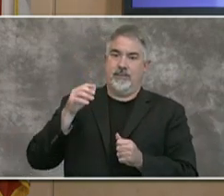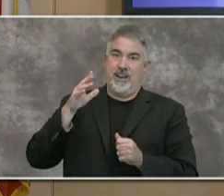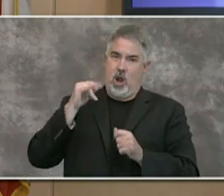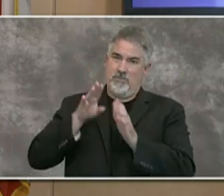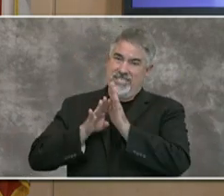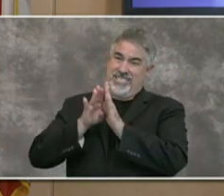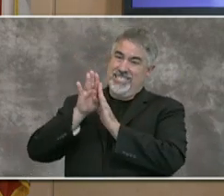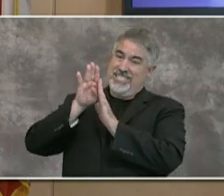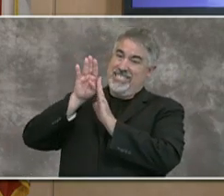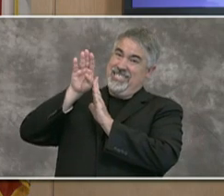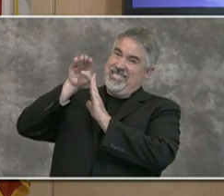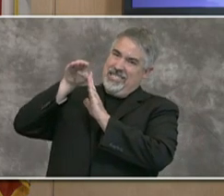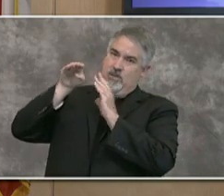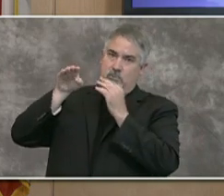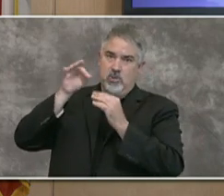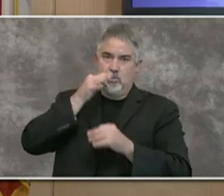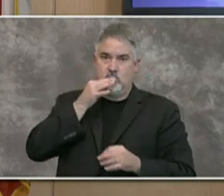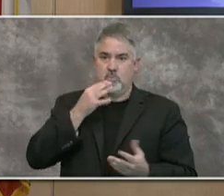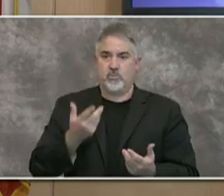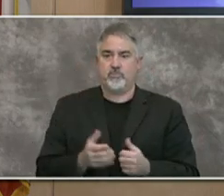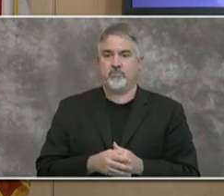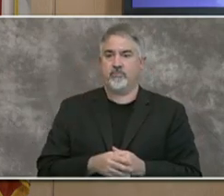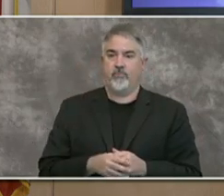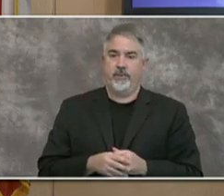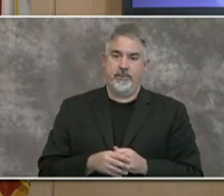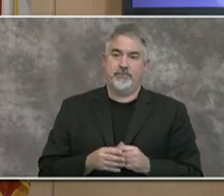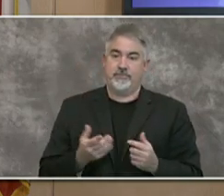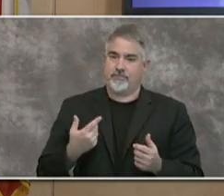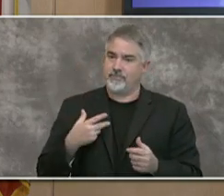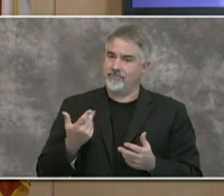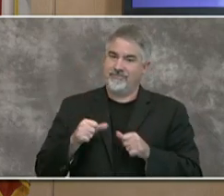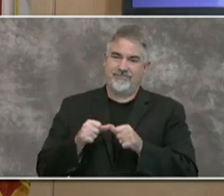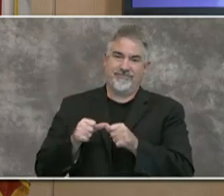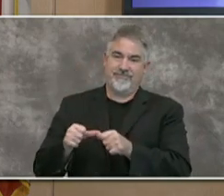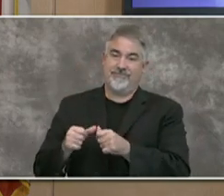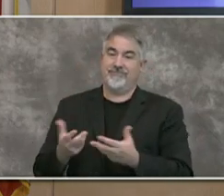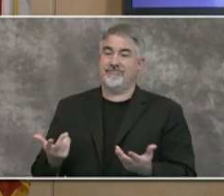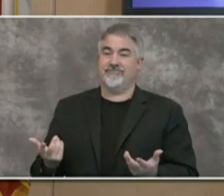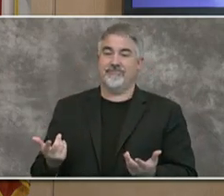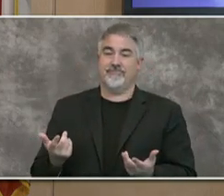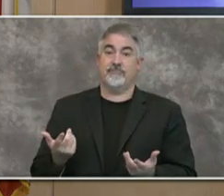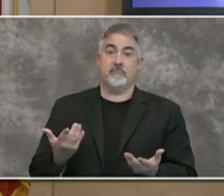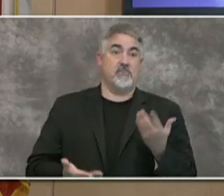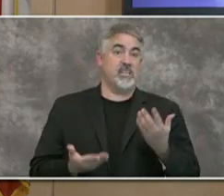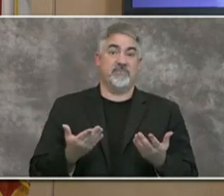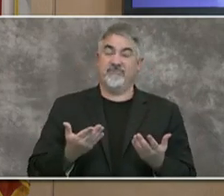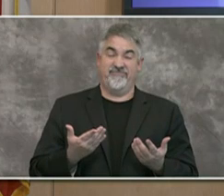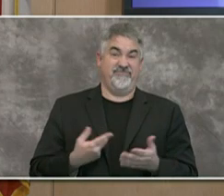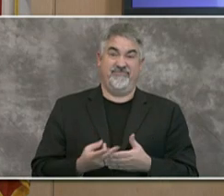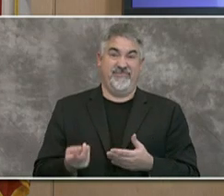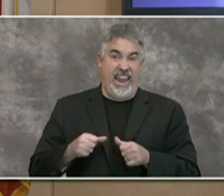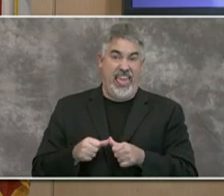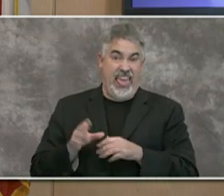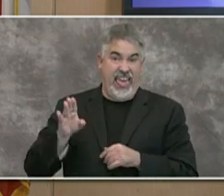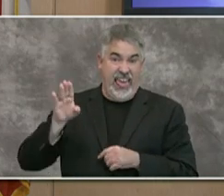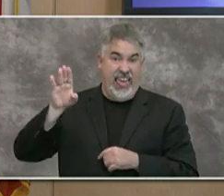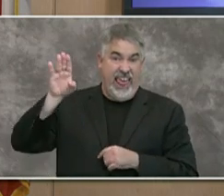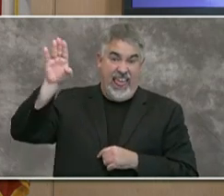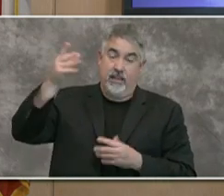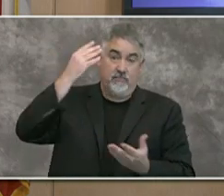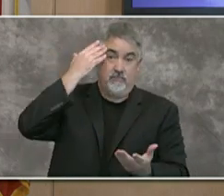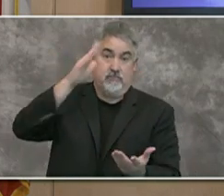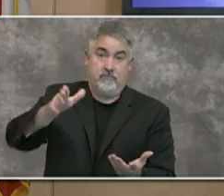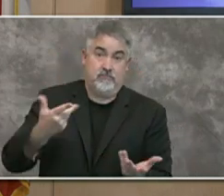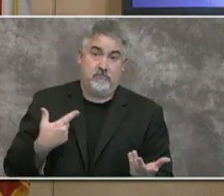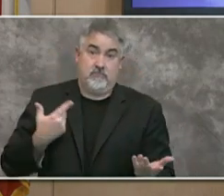system capacity. The worst case scenario is we do not. And so we will continue to press ahead and look for more options. There's a